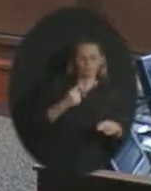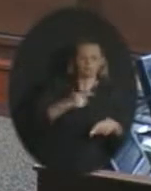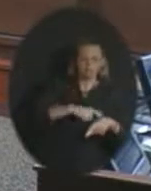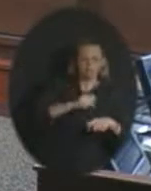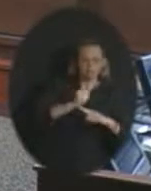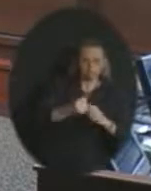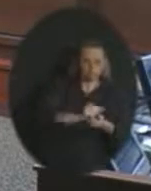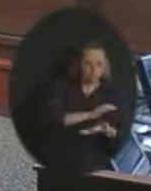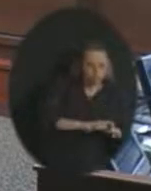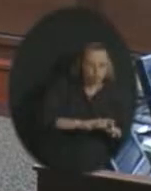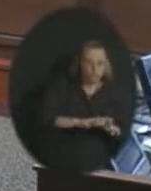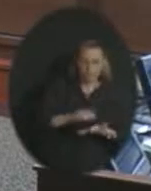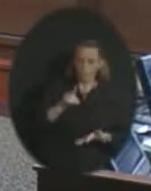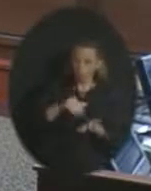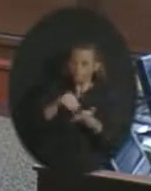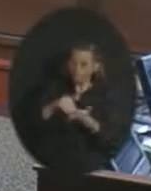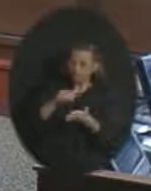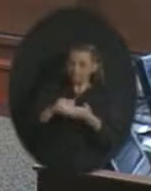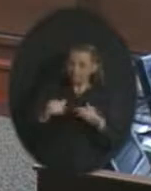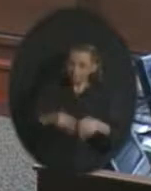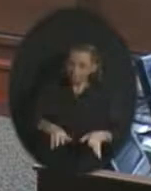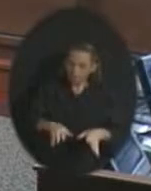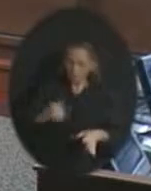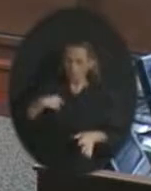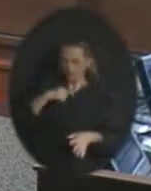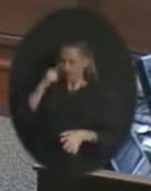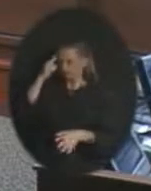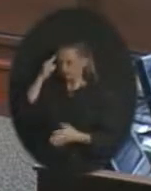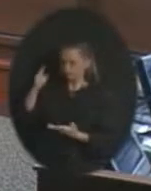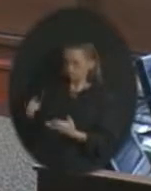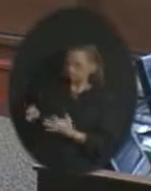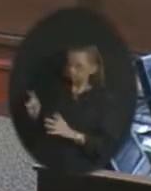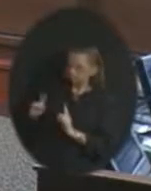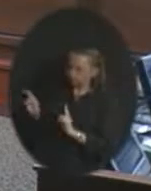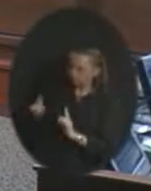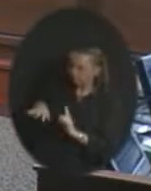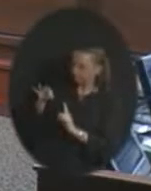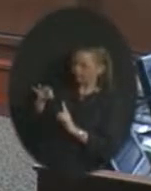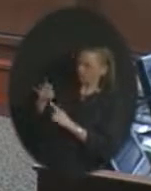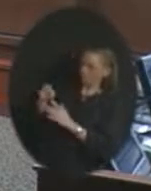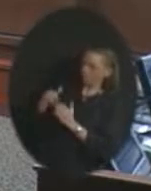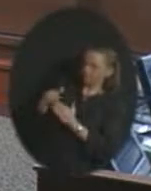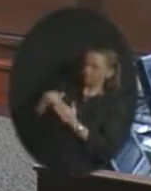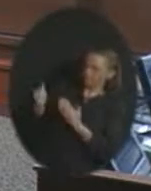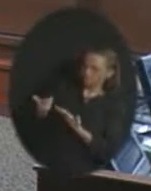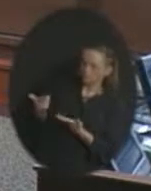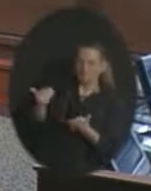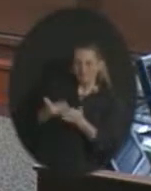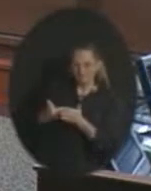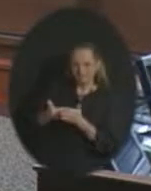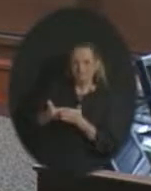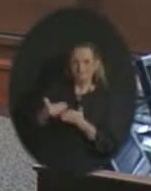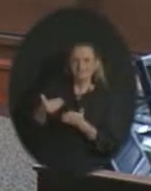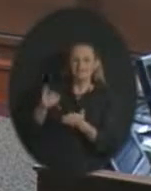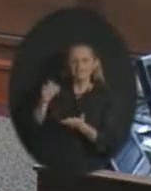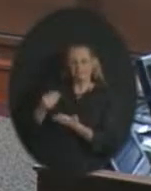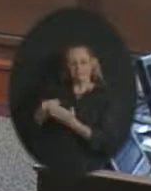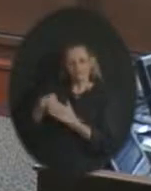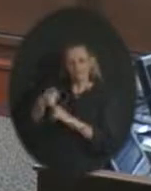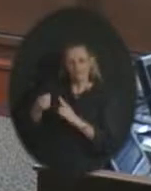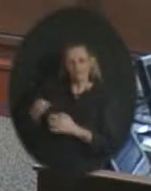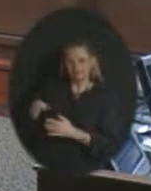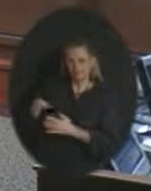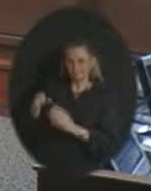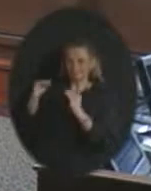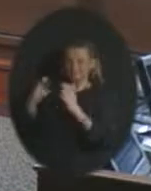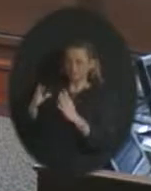$1 million loss and we had to come up with an extra 400,000, again, that comes out of our general fund. And again, that's teacher salaries and that's classroom